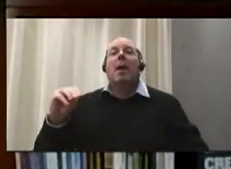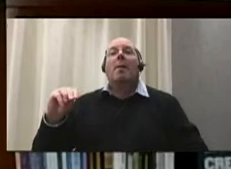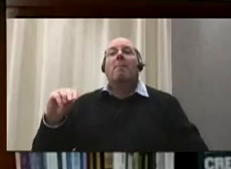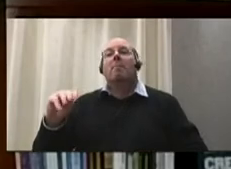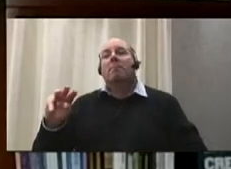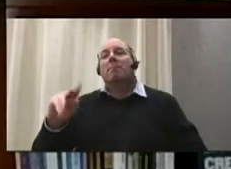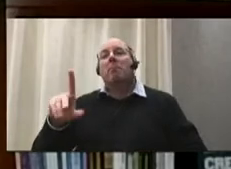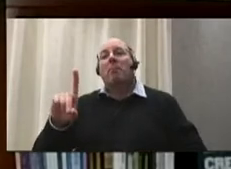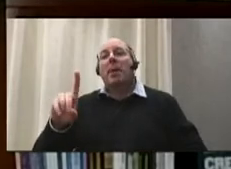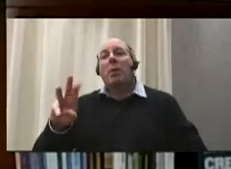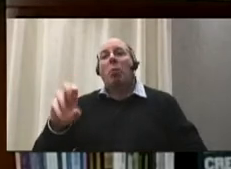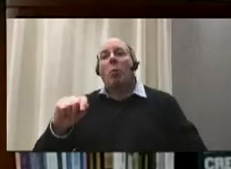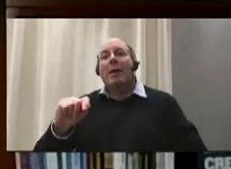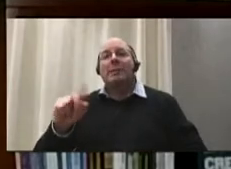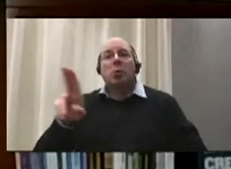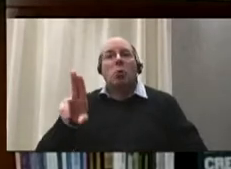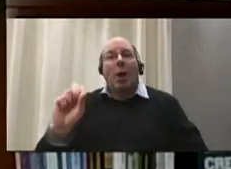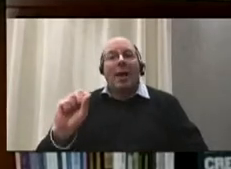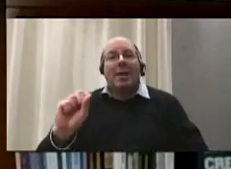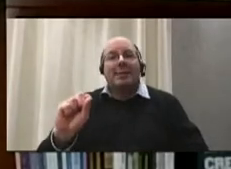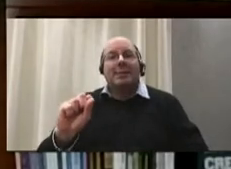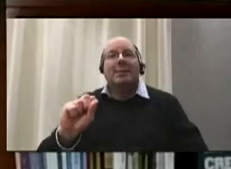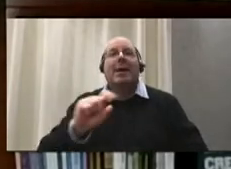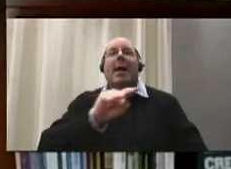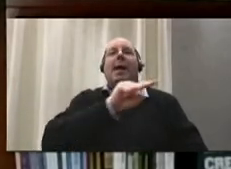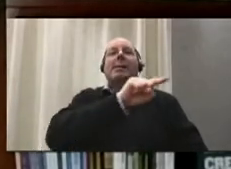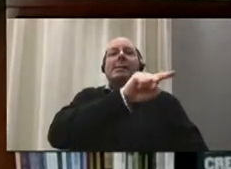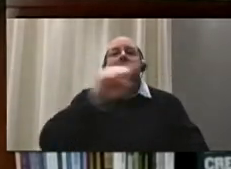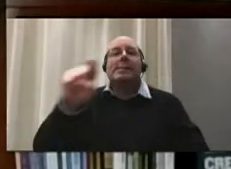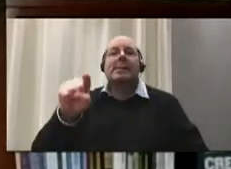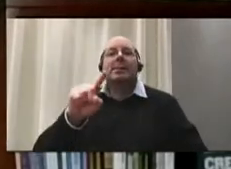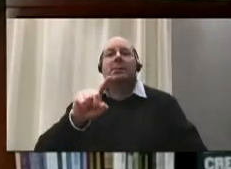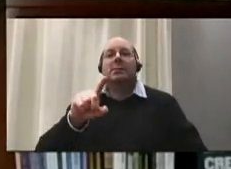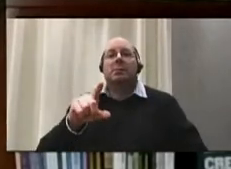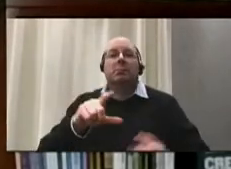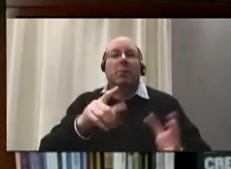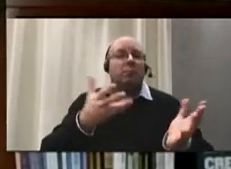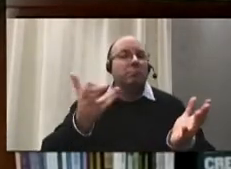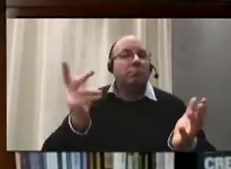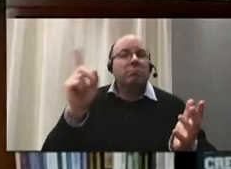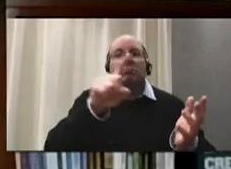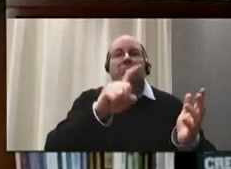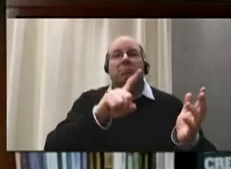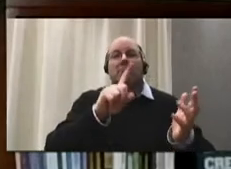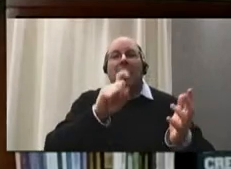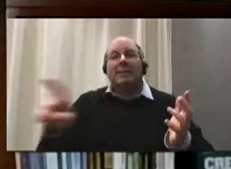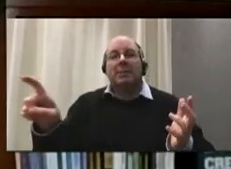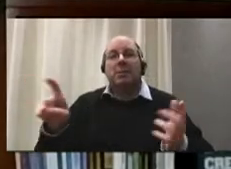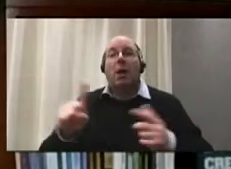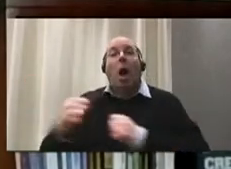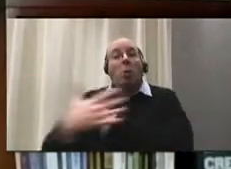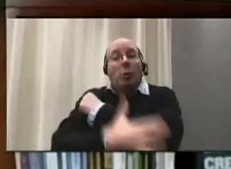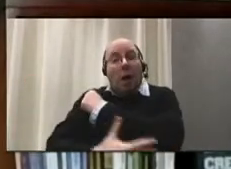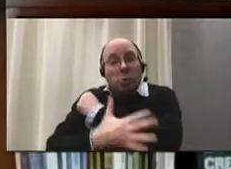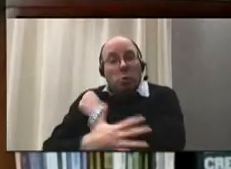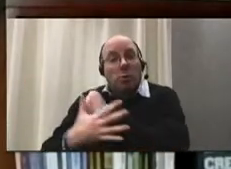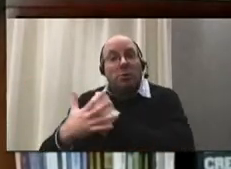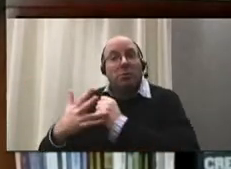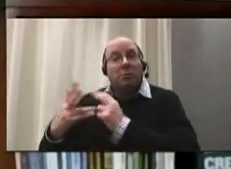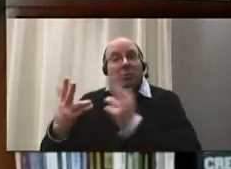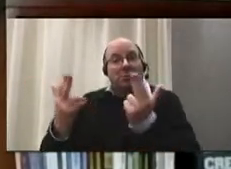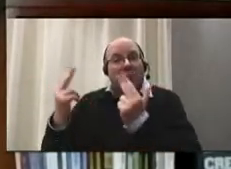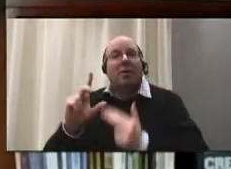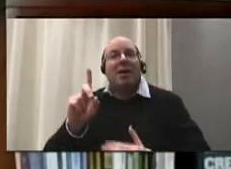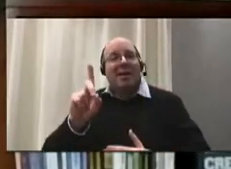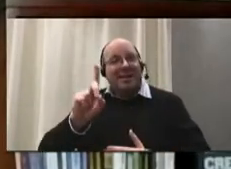for who we know we need in our school district, but, you know, going to other countries. You know, we did quite a bit of recruitment in